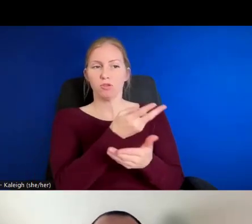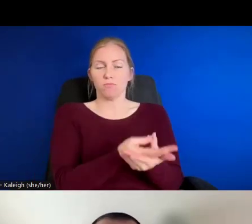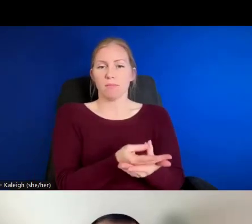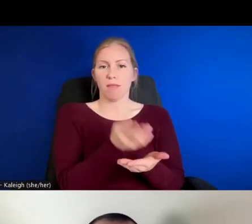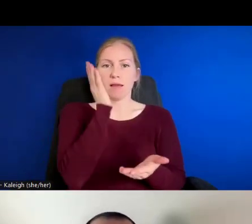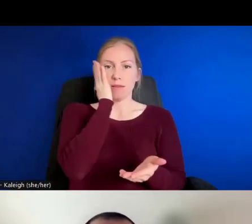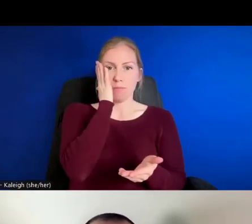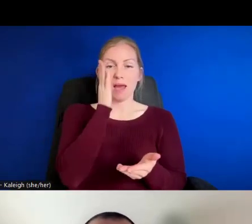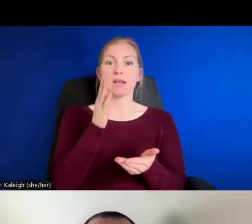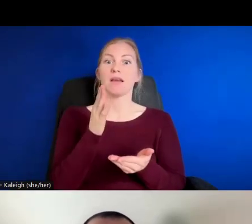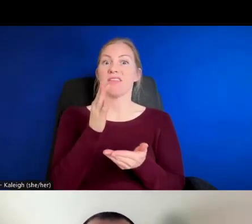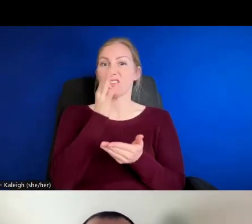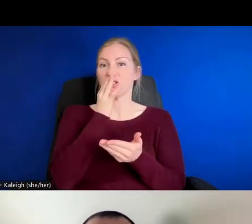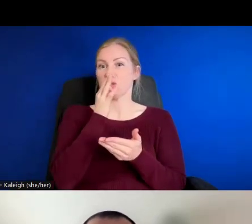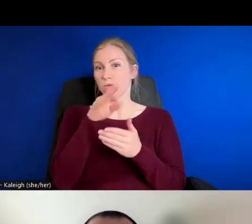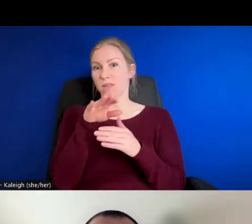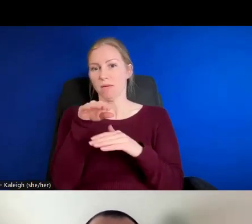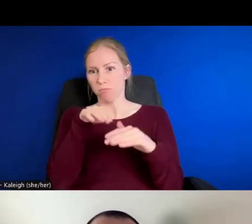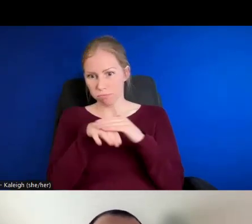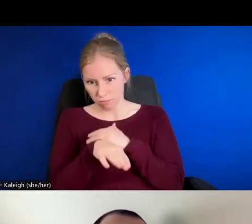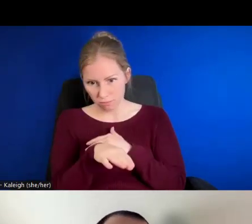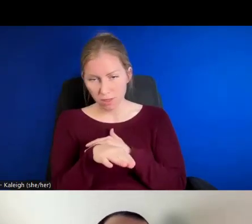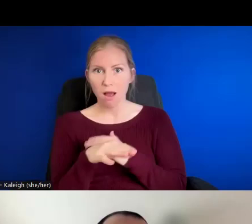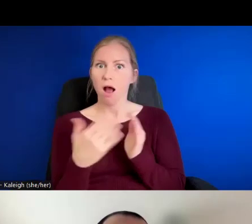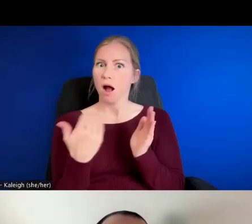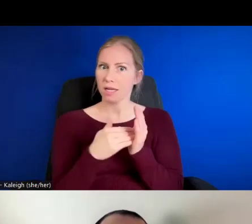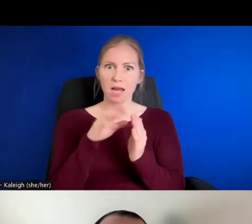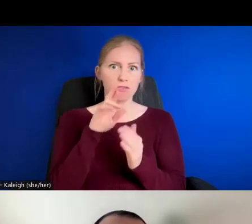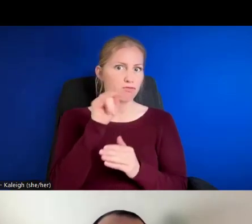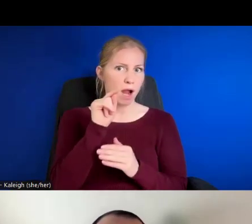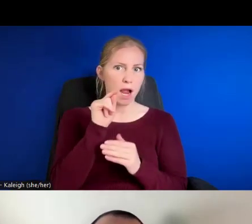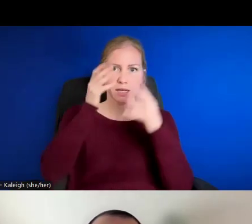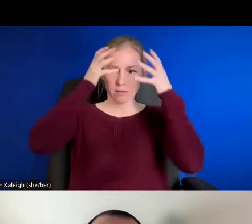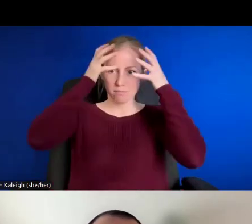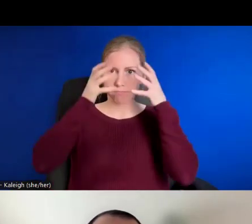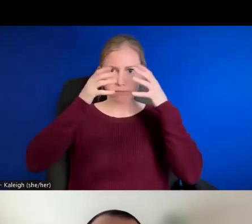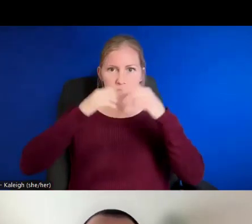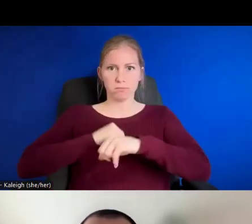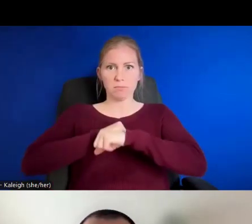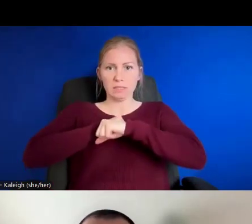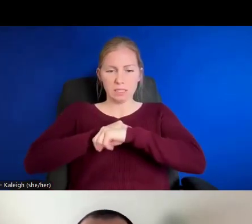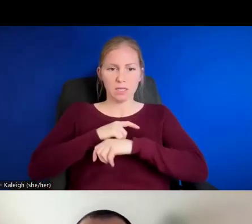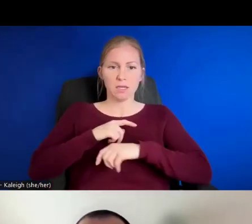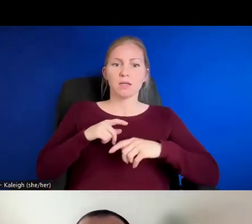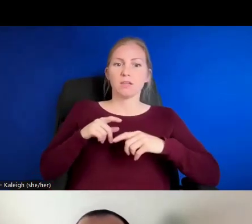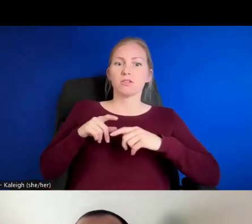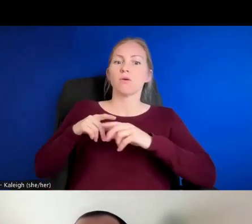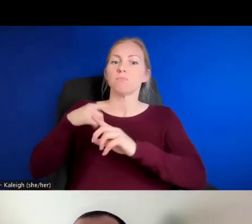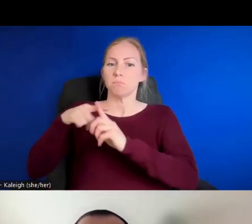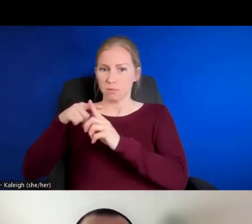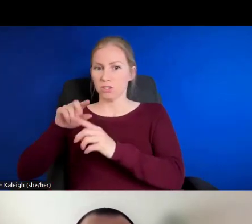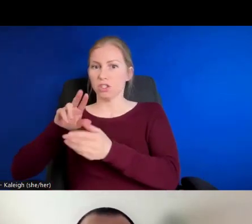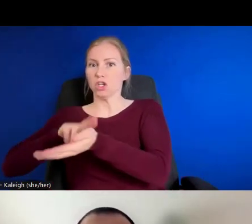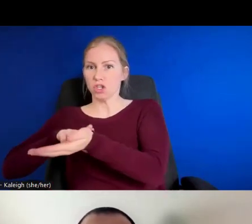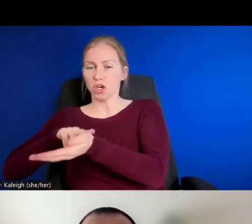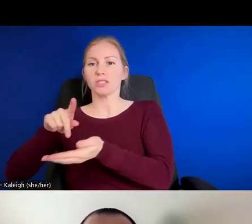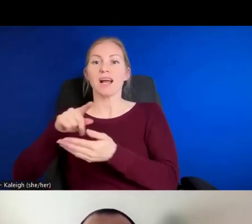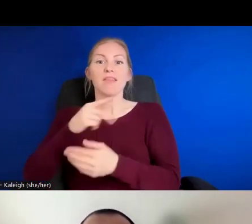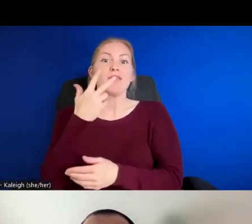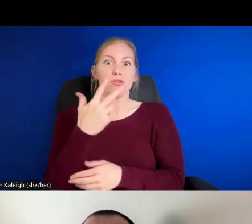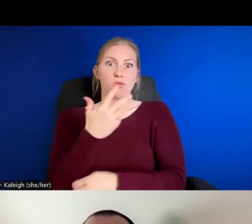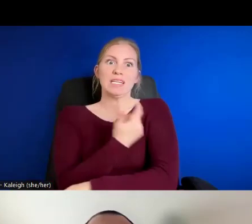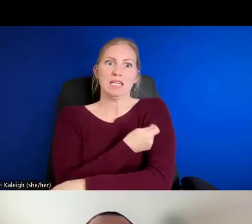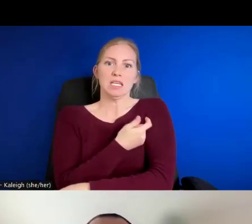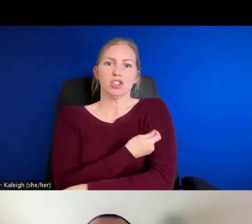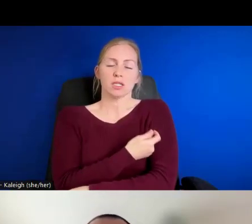in again, 4 security staff in riot gear, and stood over him while a nurse administered 3 injections. And to add insult to injury,